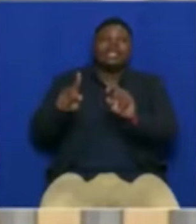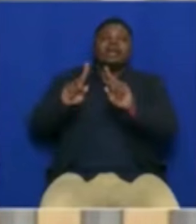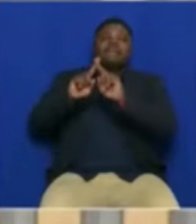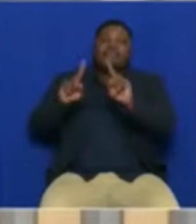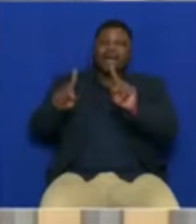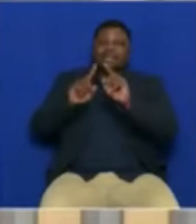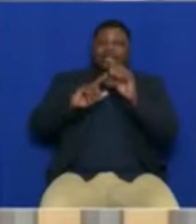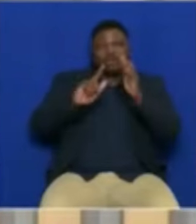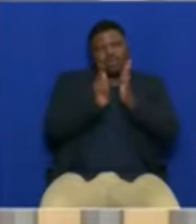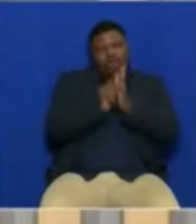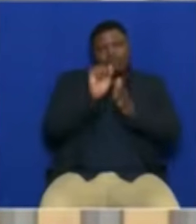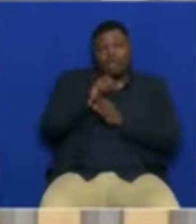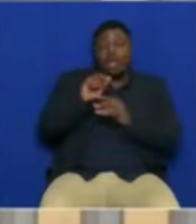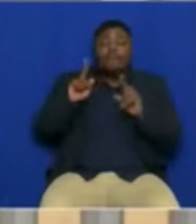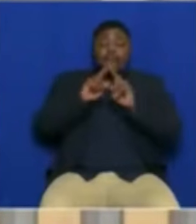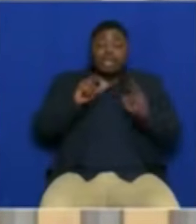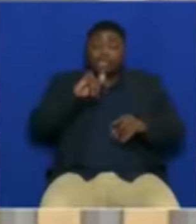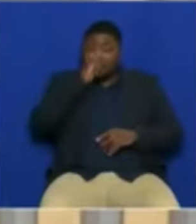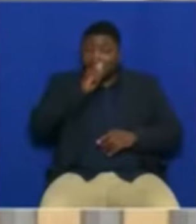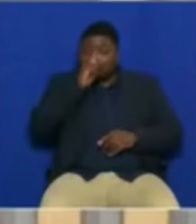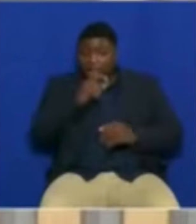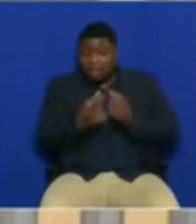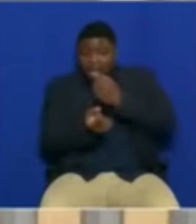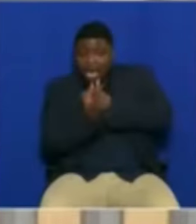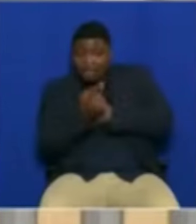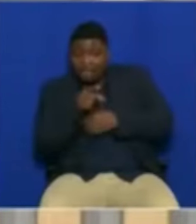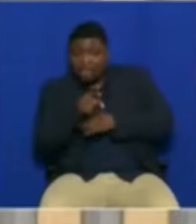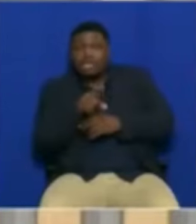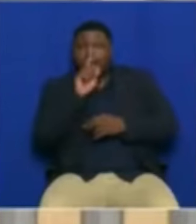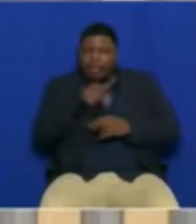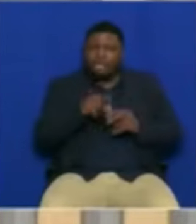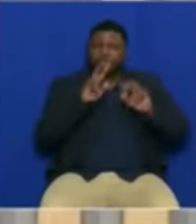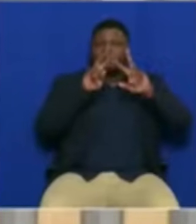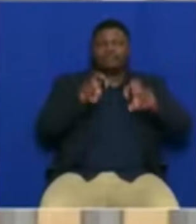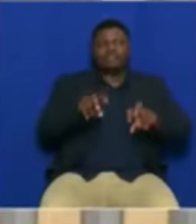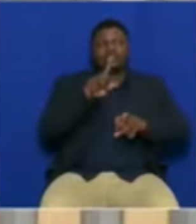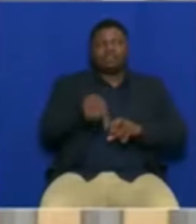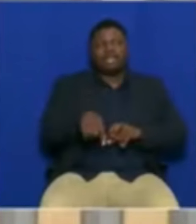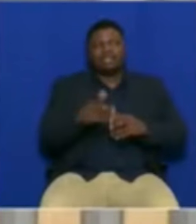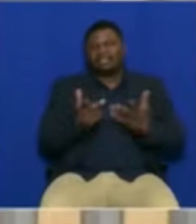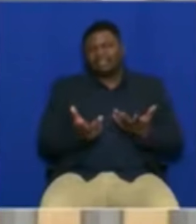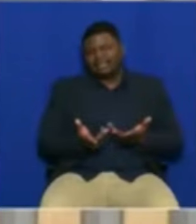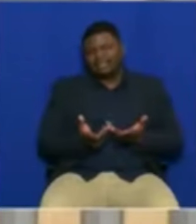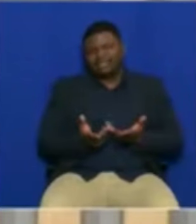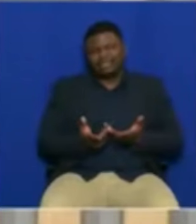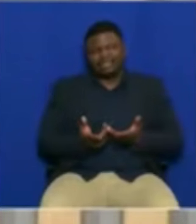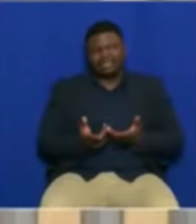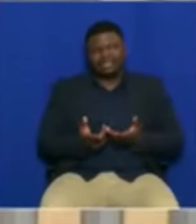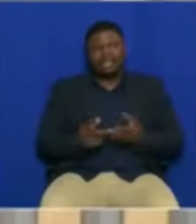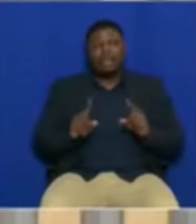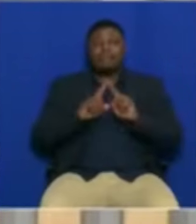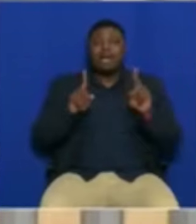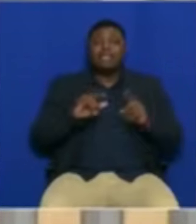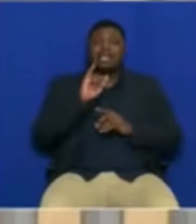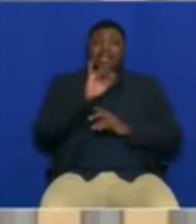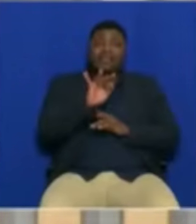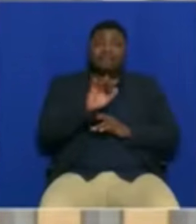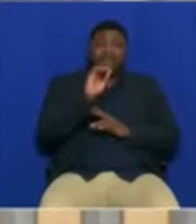that to that specific thing. If there was a criminal offense